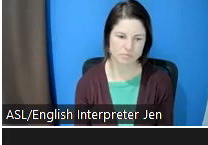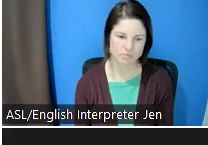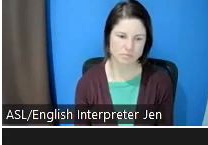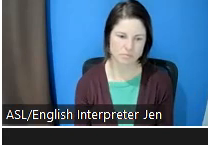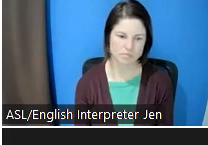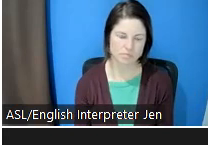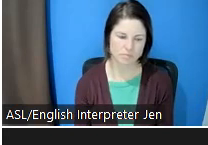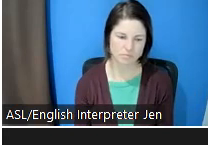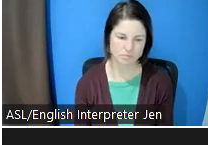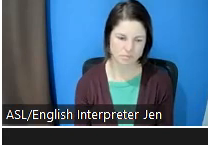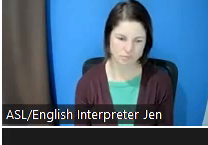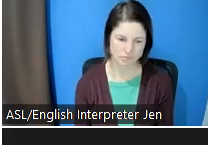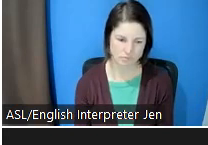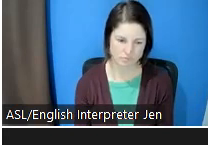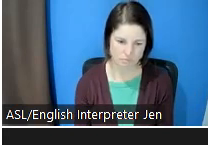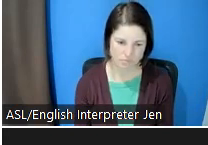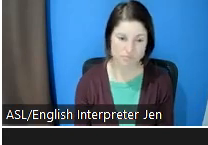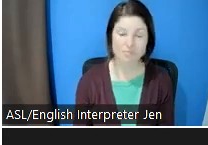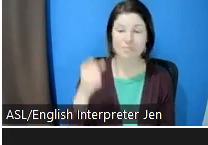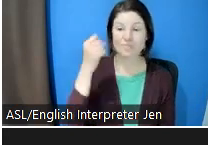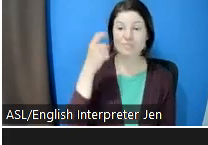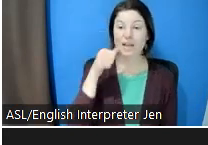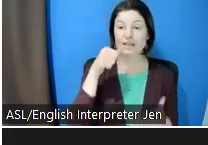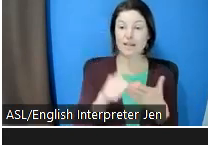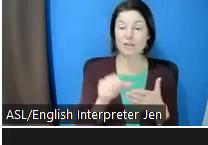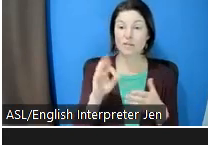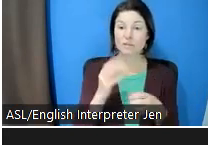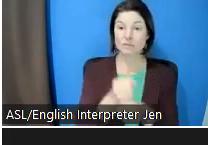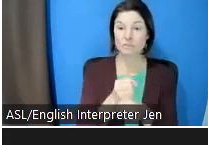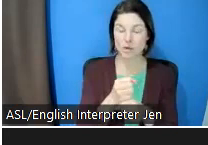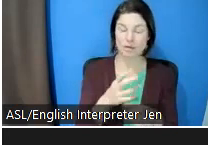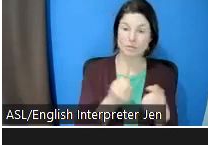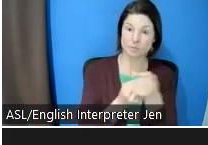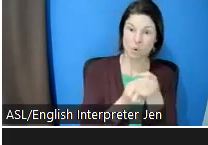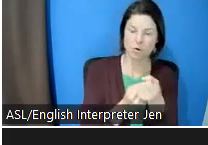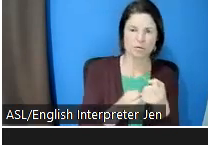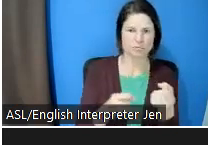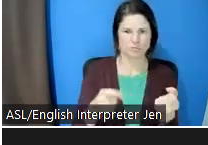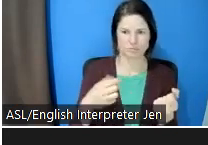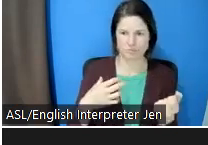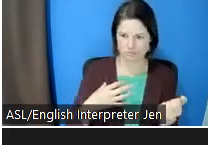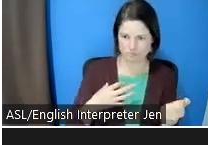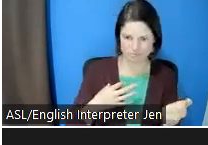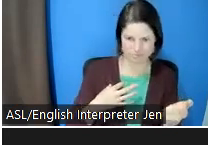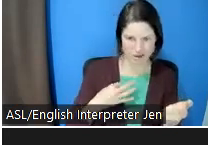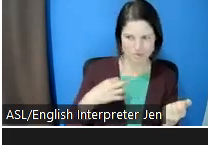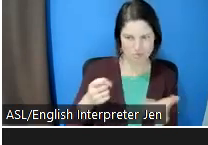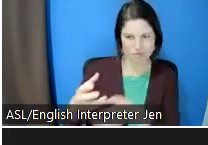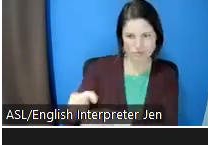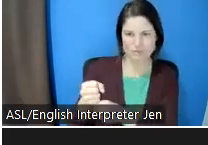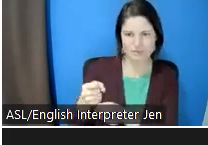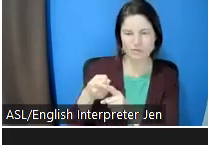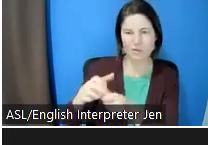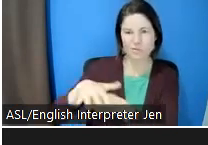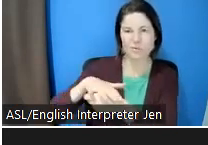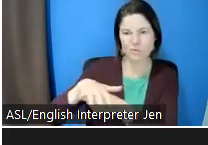developing and obtaining a letter of support. Applicants will be required to submit a letter of support from the local jurisdiction